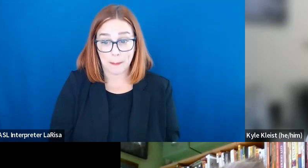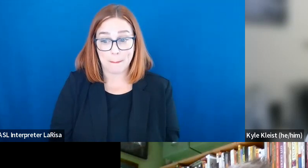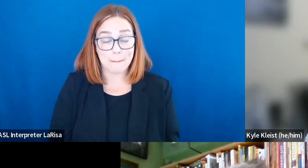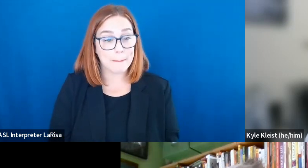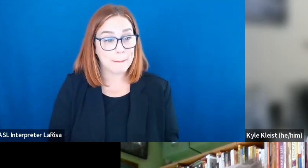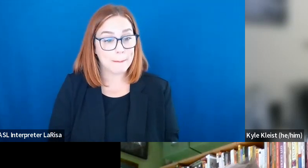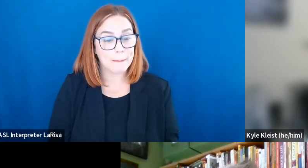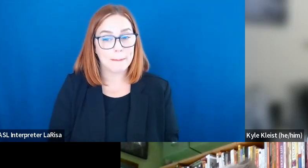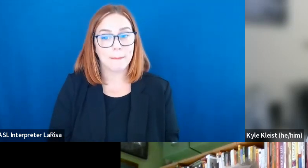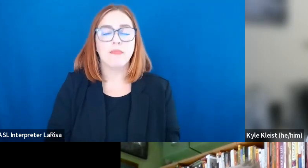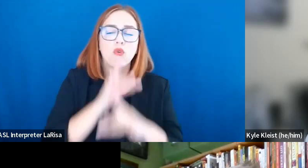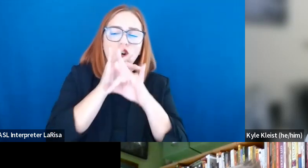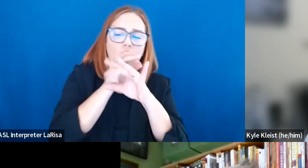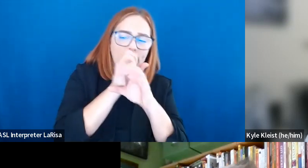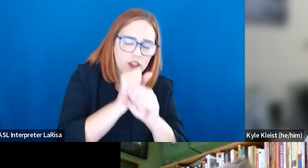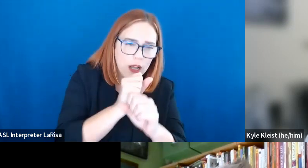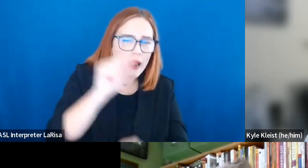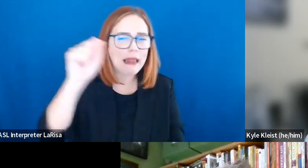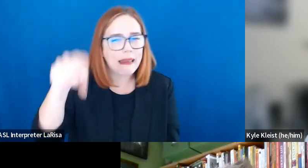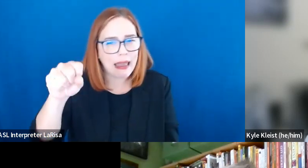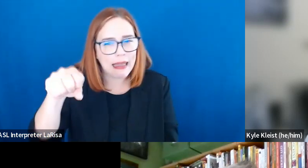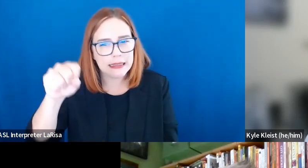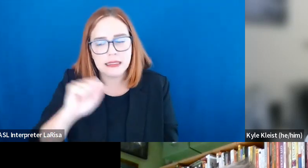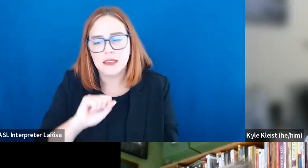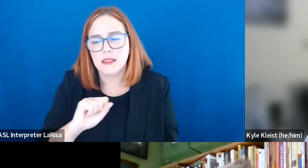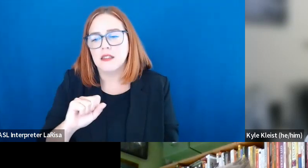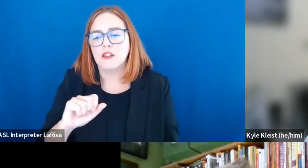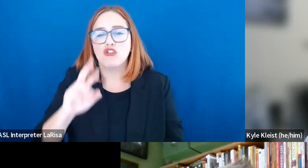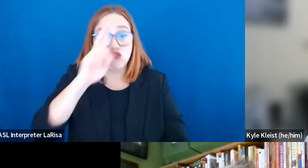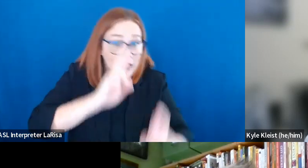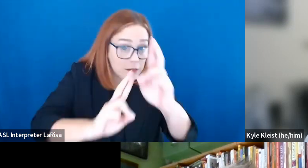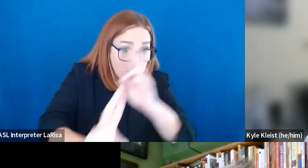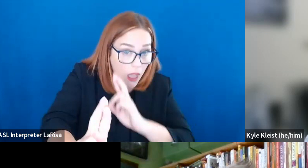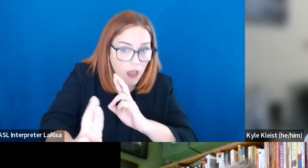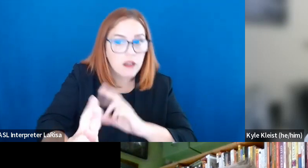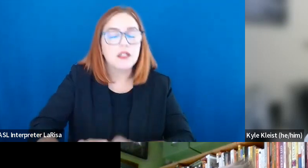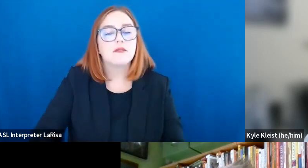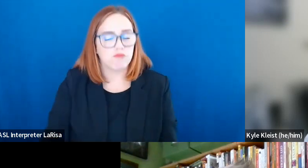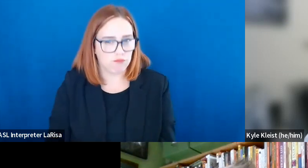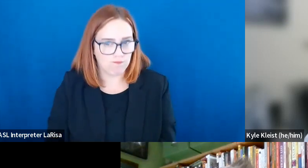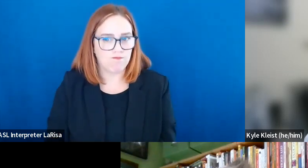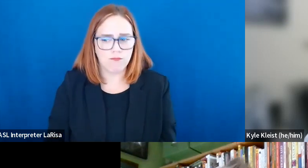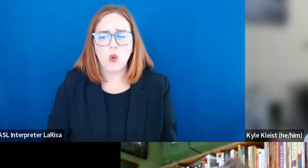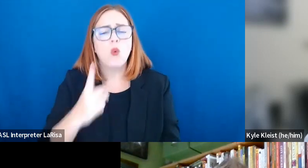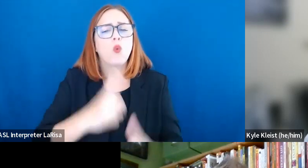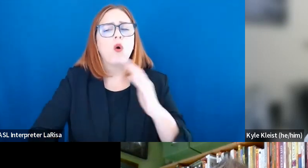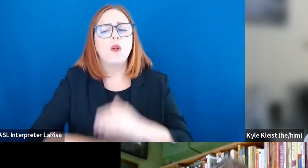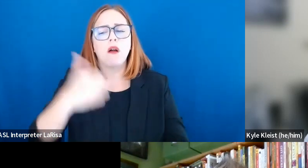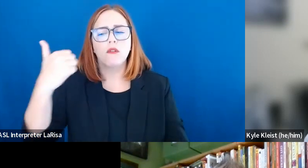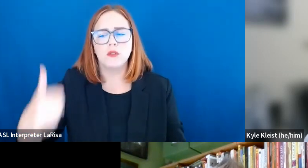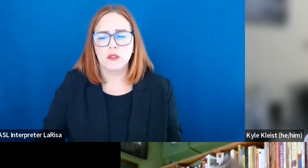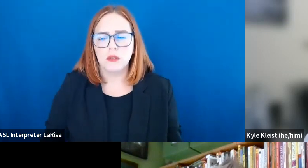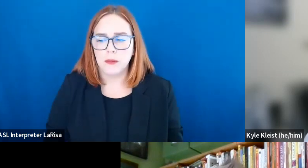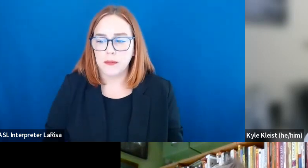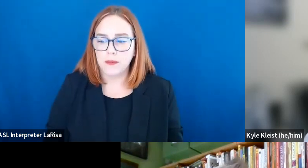like confidentiality and being respectful of one another. But if there's anything else that people use